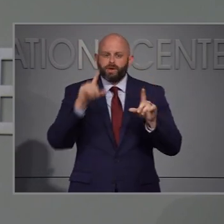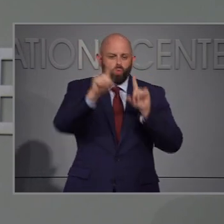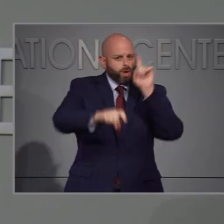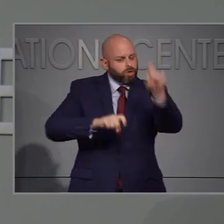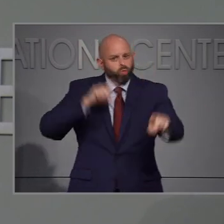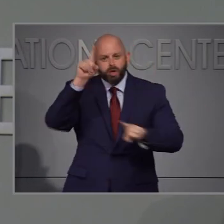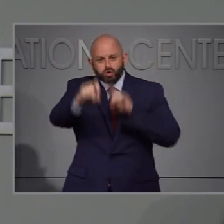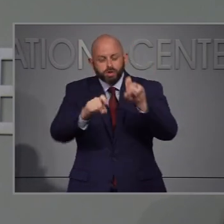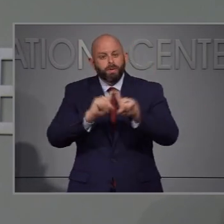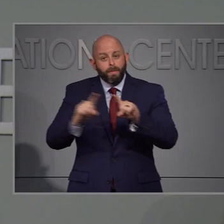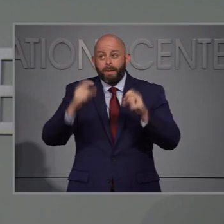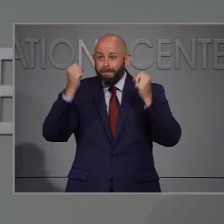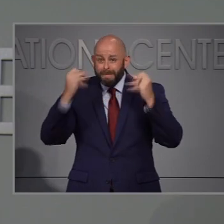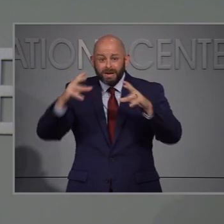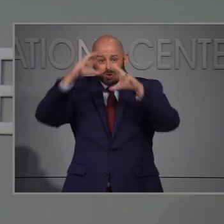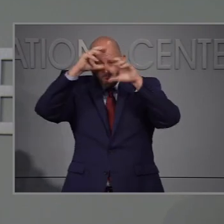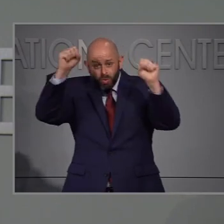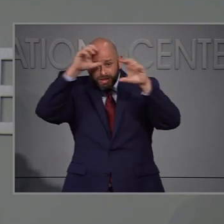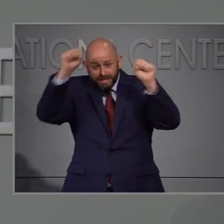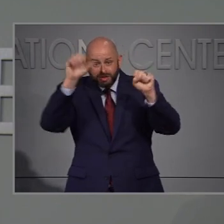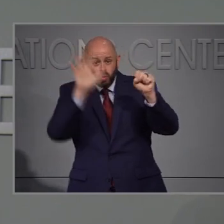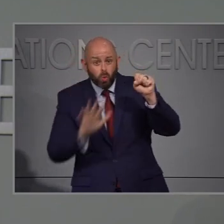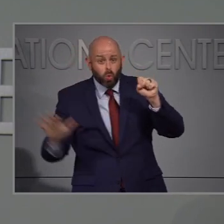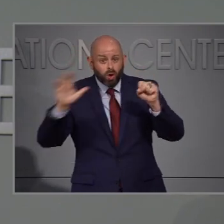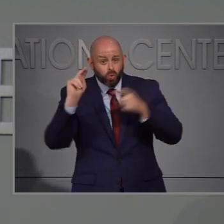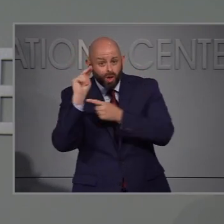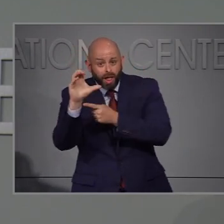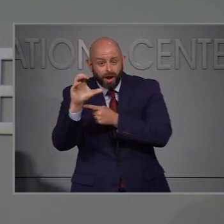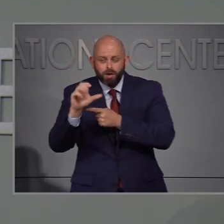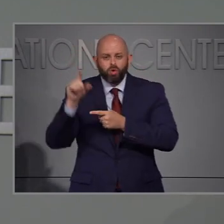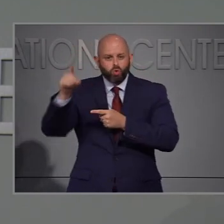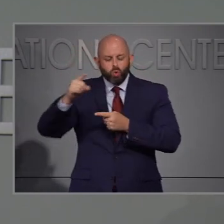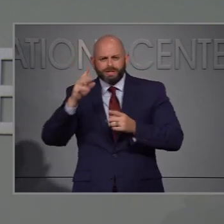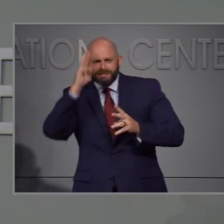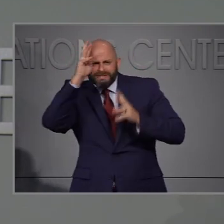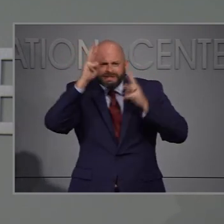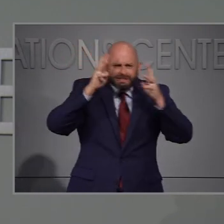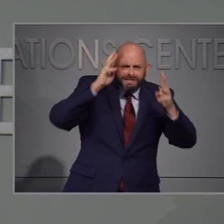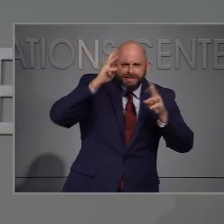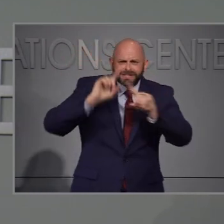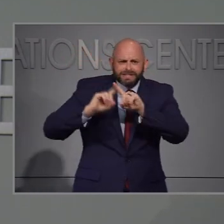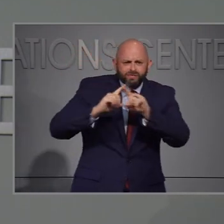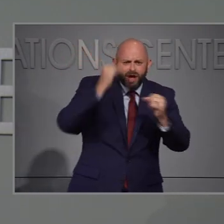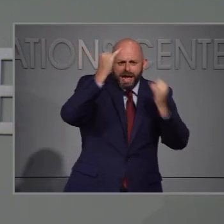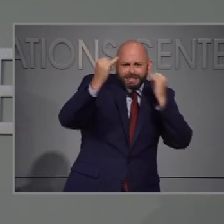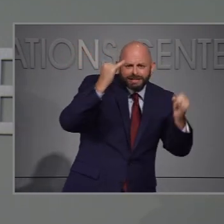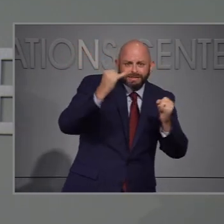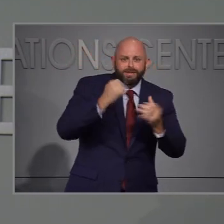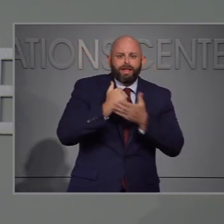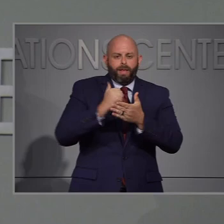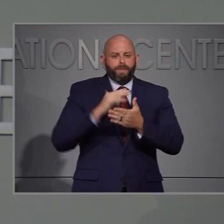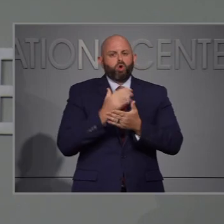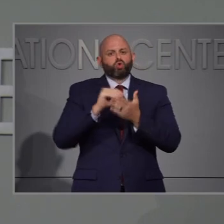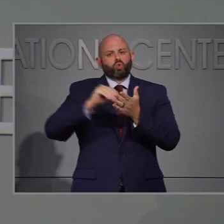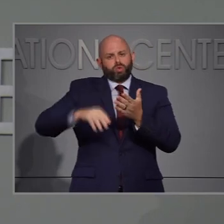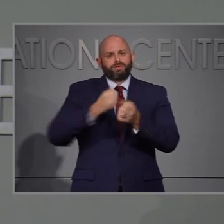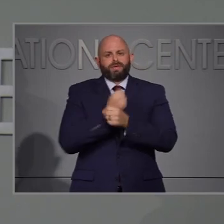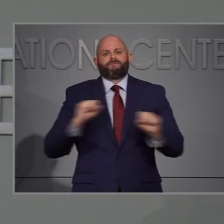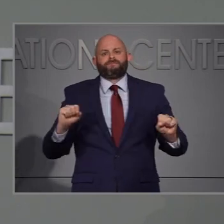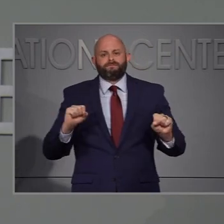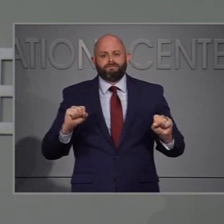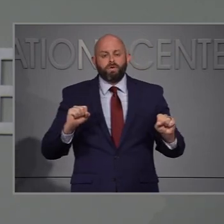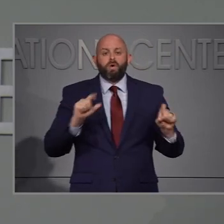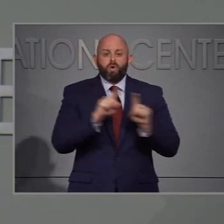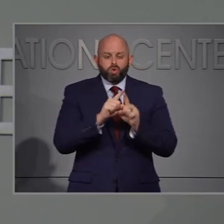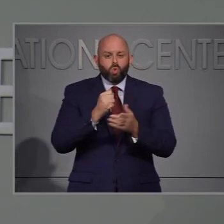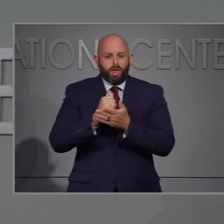creativity, innovation, and determination to do what is in our students' best interest while caring for our teachers and